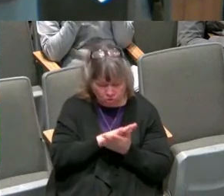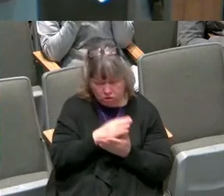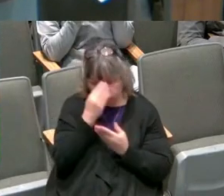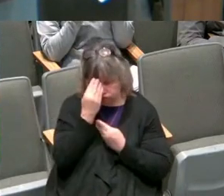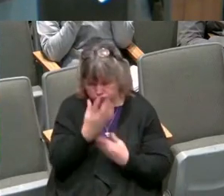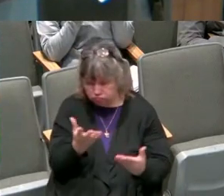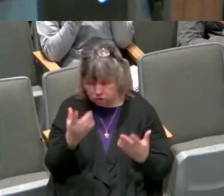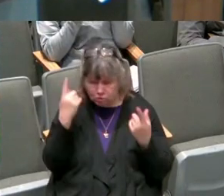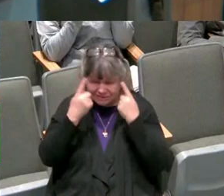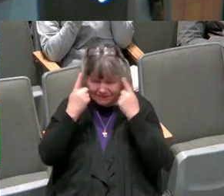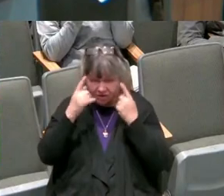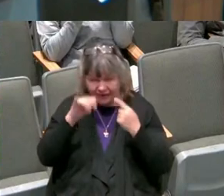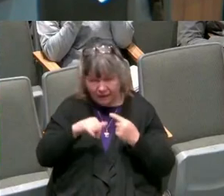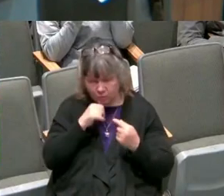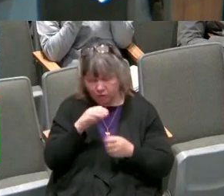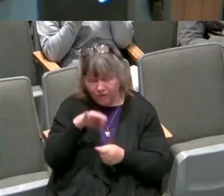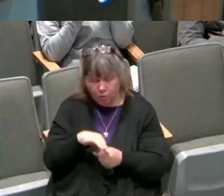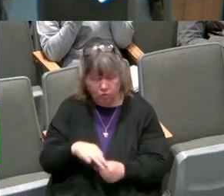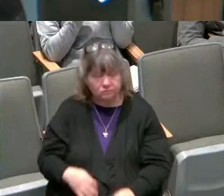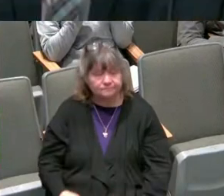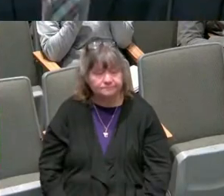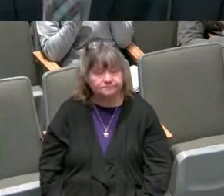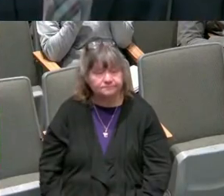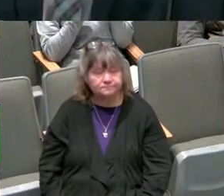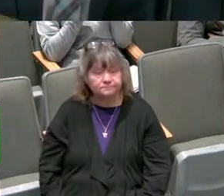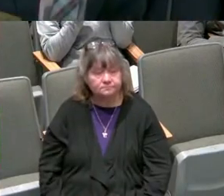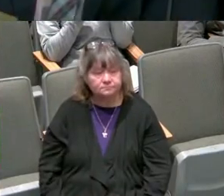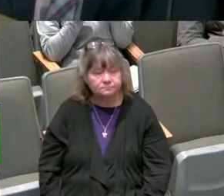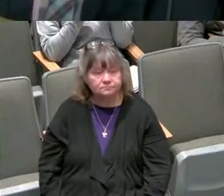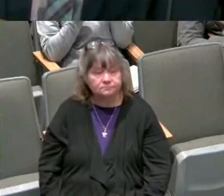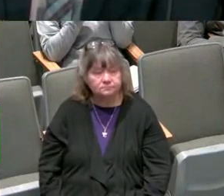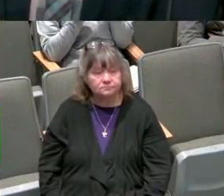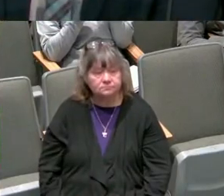to consider that when they take this boat thank you